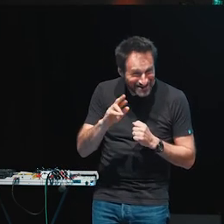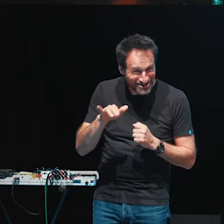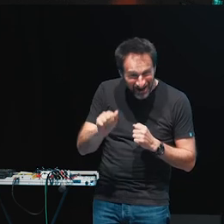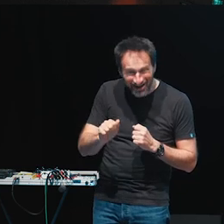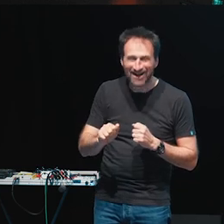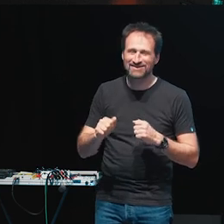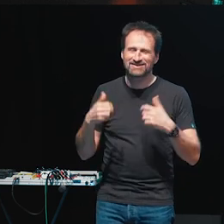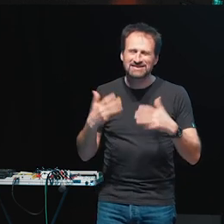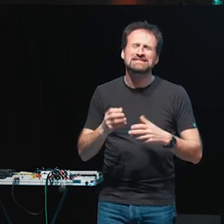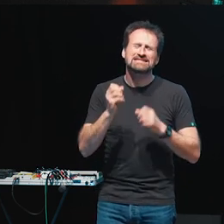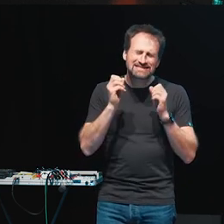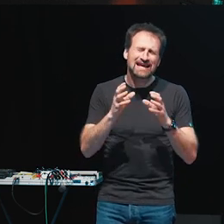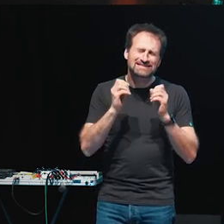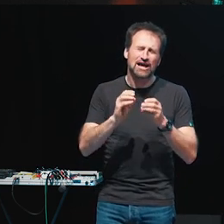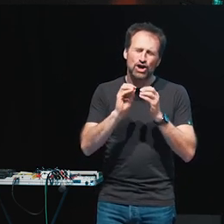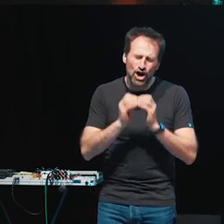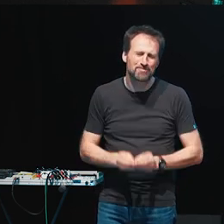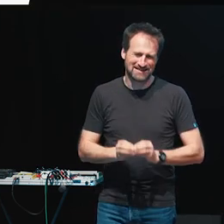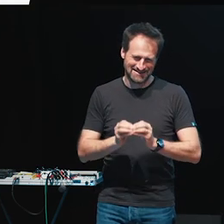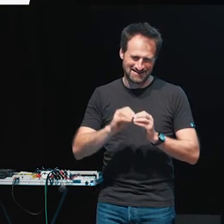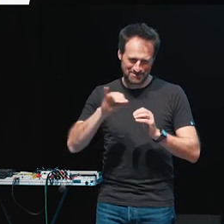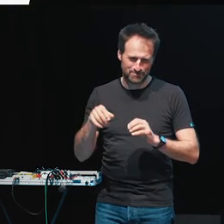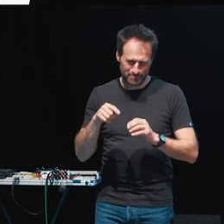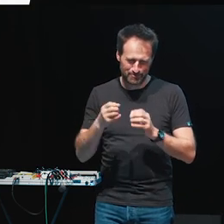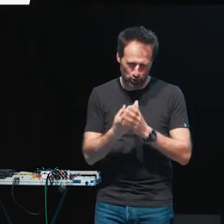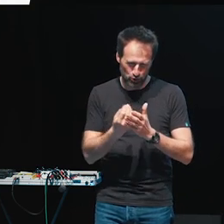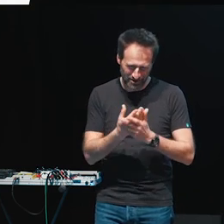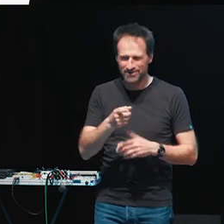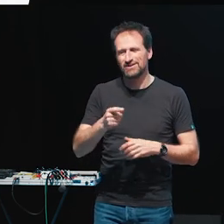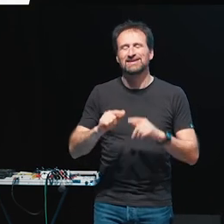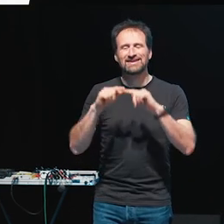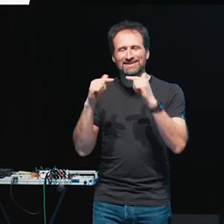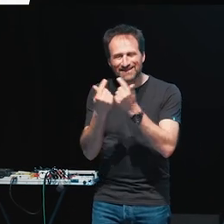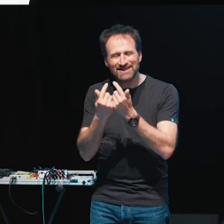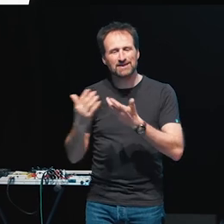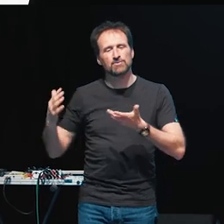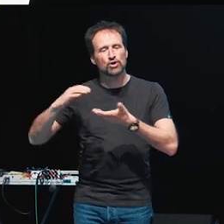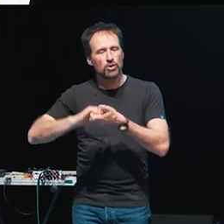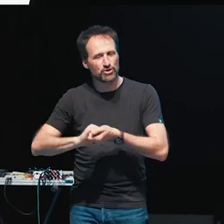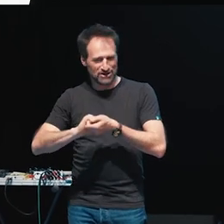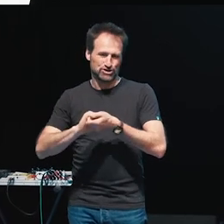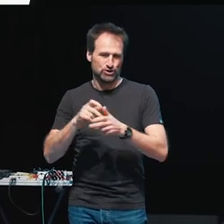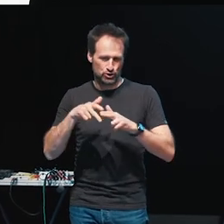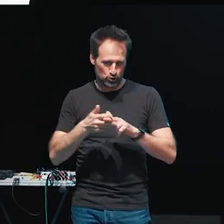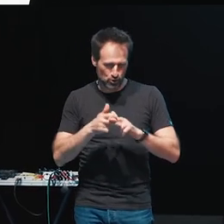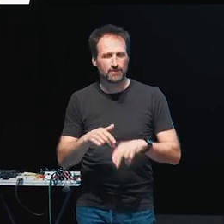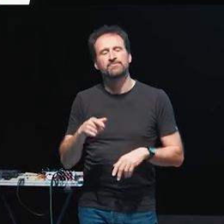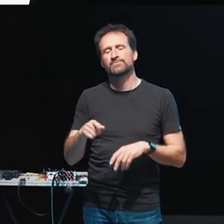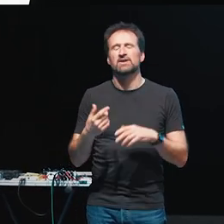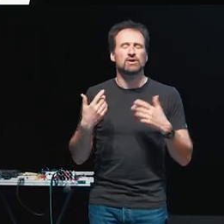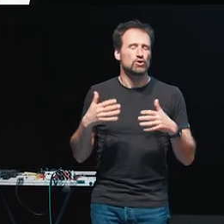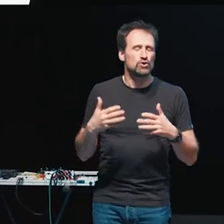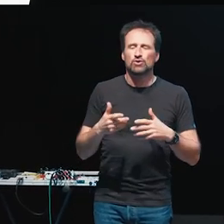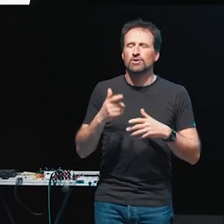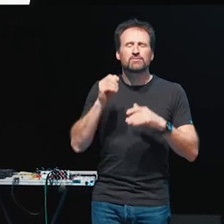very, very complicated product. It's a team collaboration tool. And it's highly configurable, adjustable, and it's used by